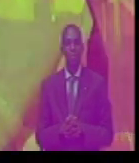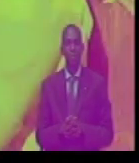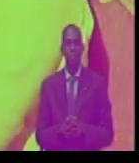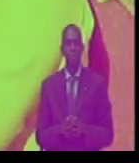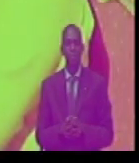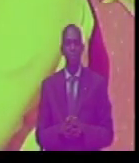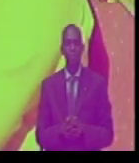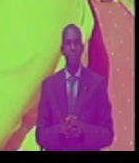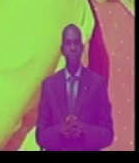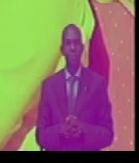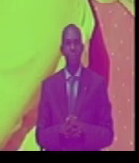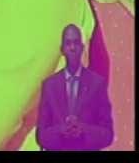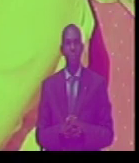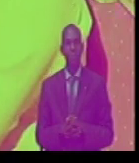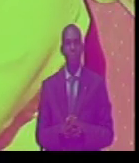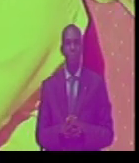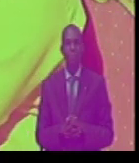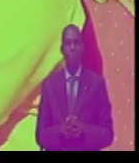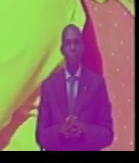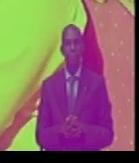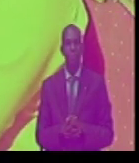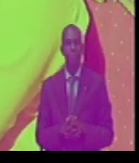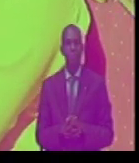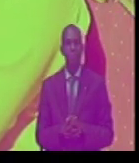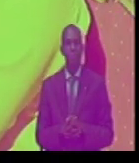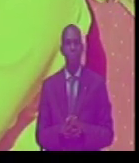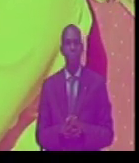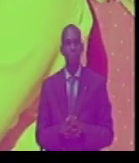Sing that song along. Sing along.